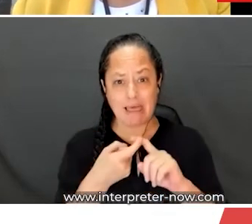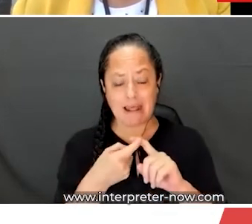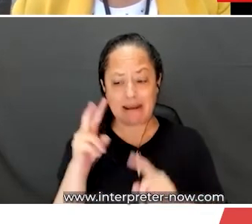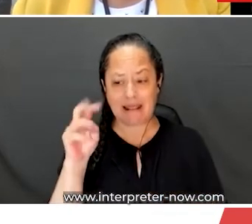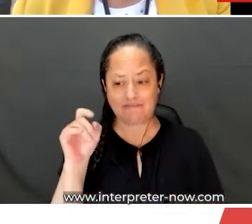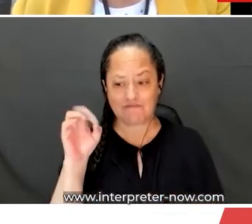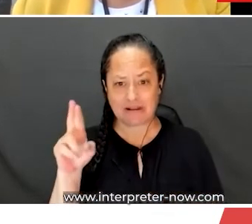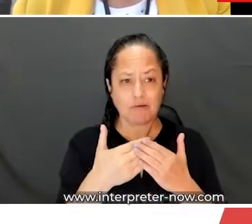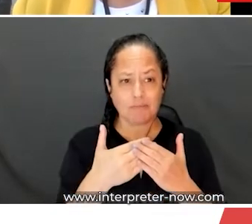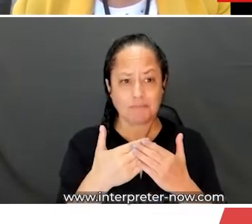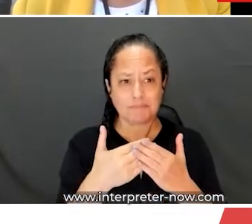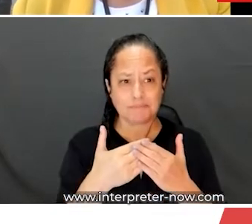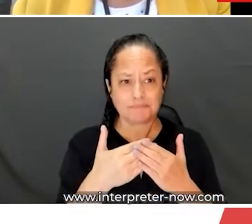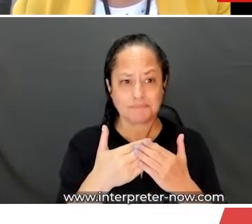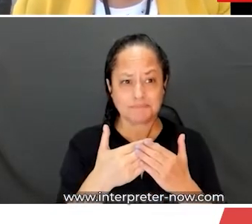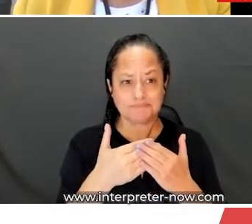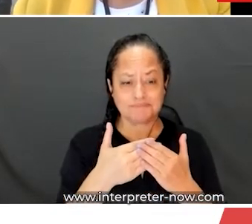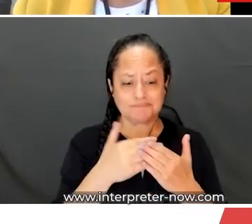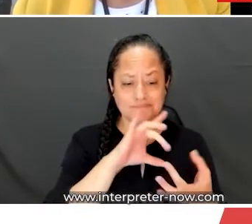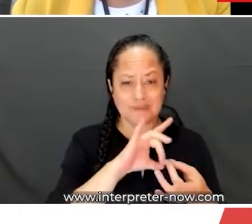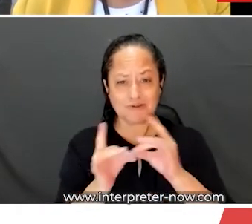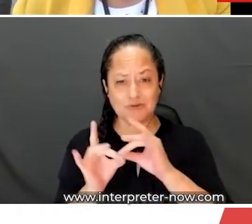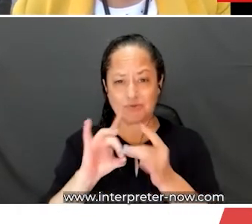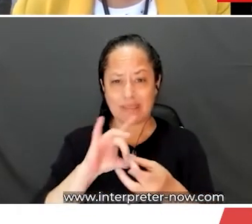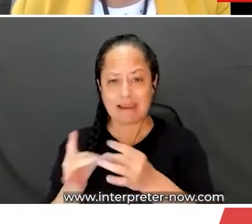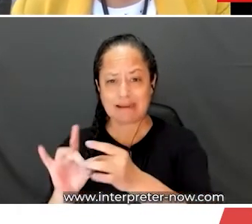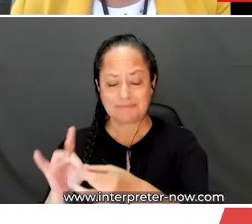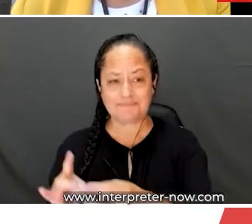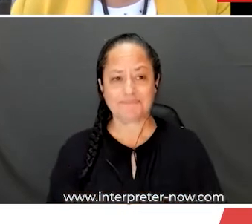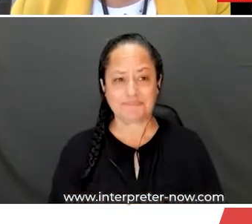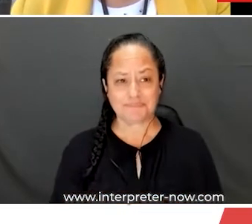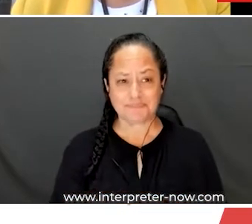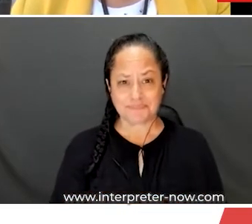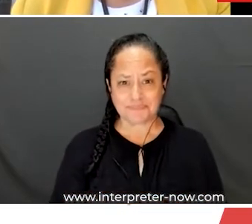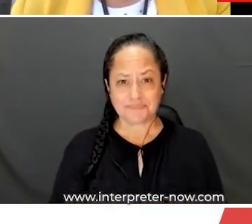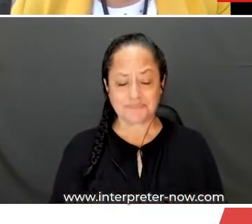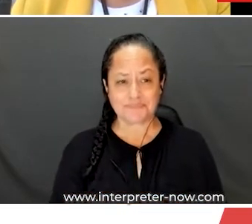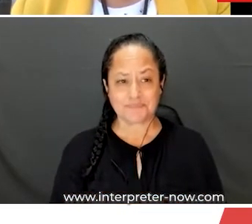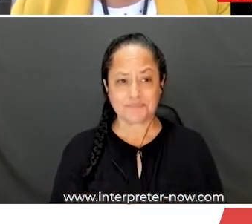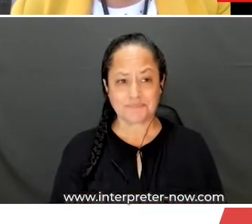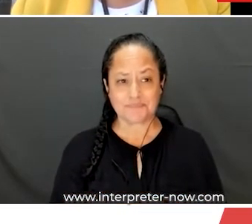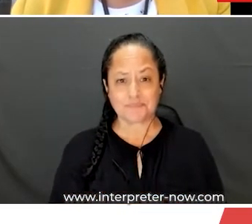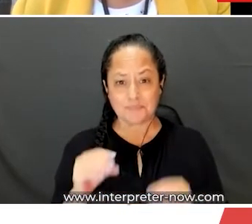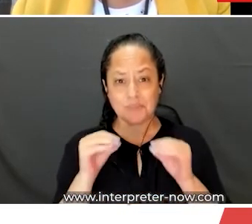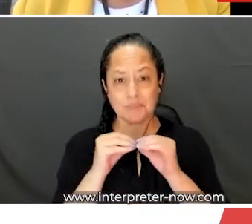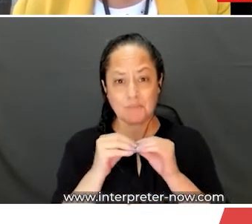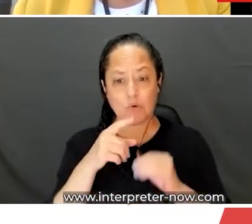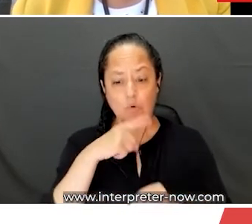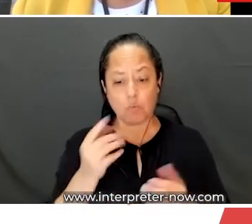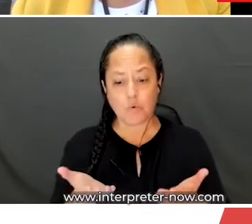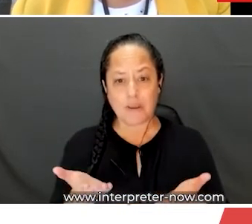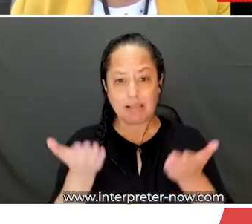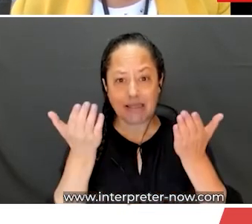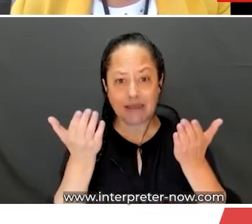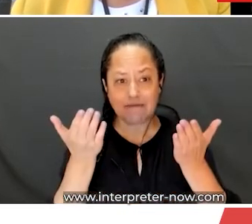In your own life. It's all interrelated, right? Because the more we lift up